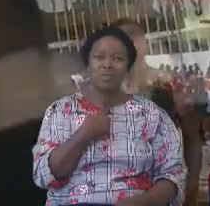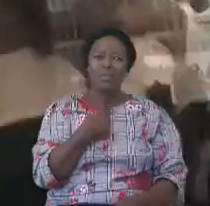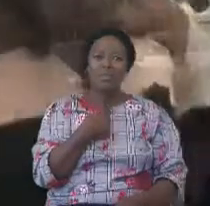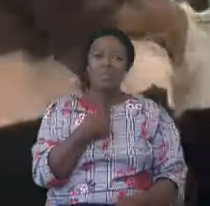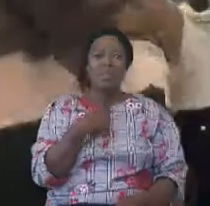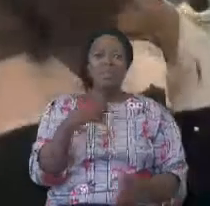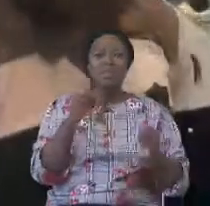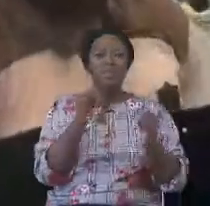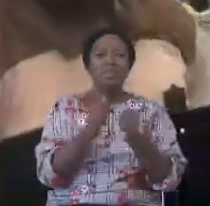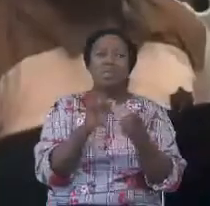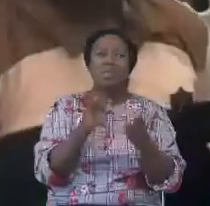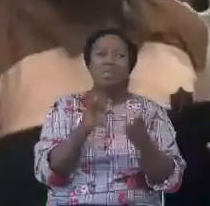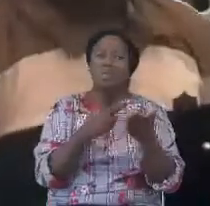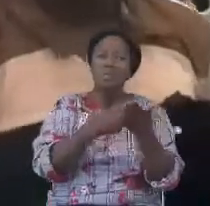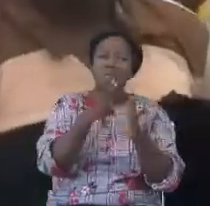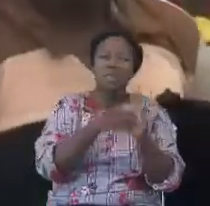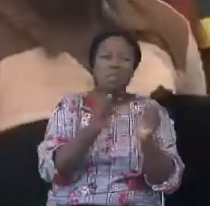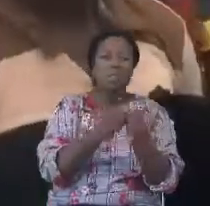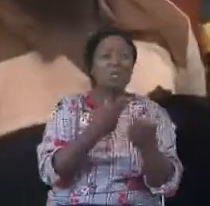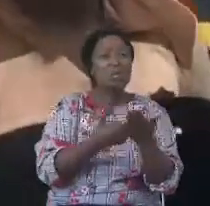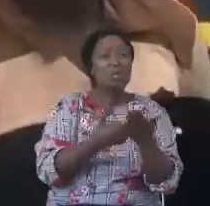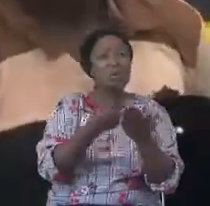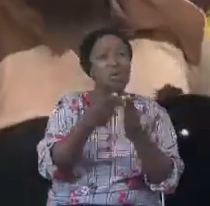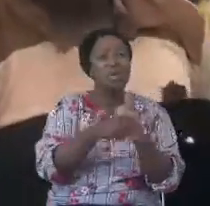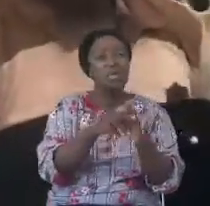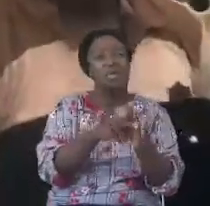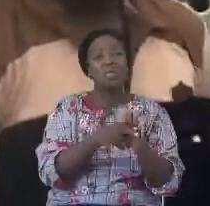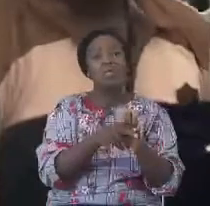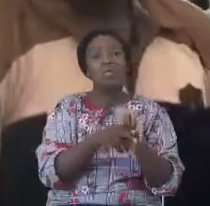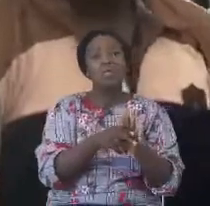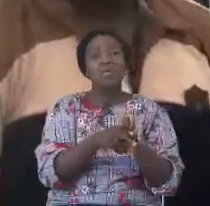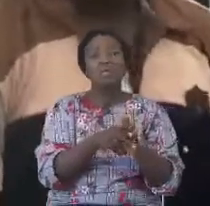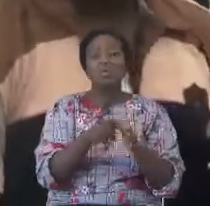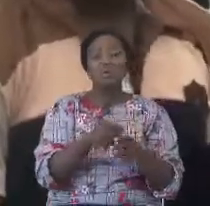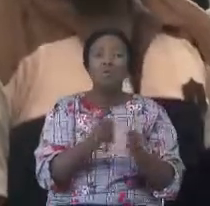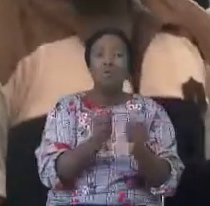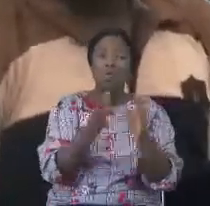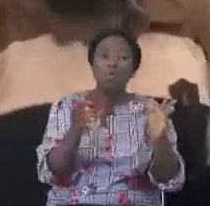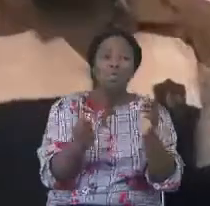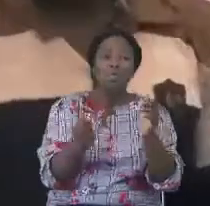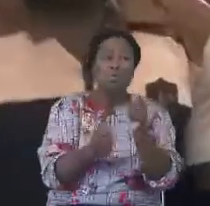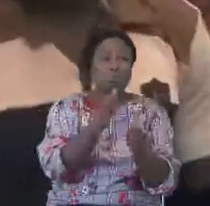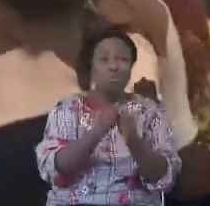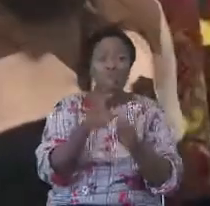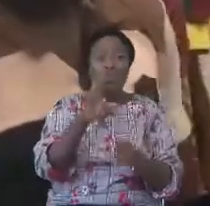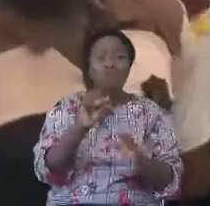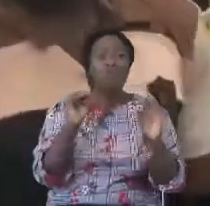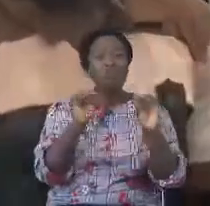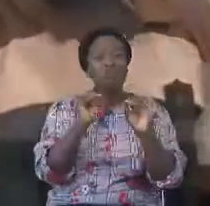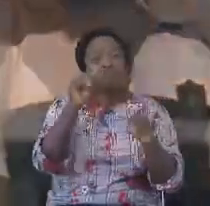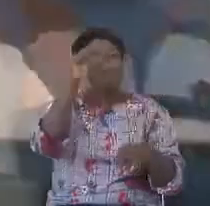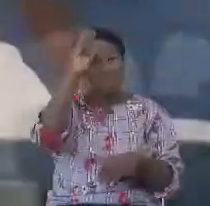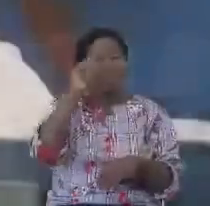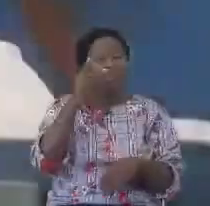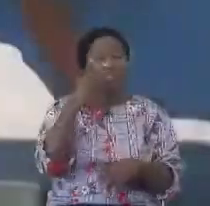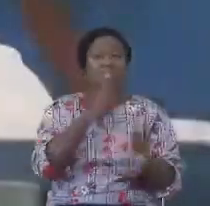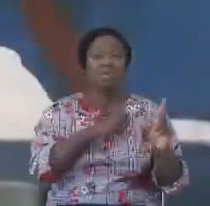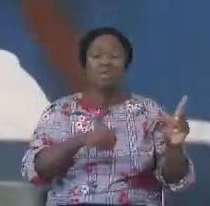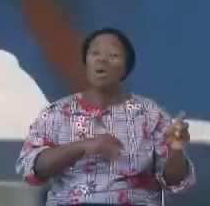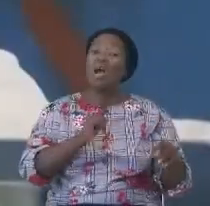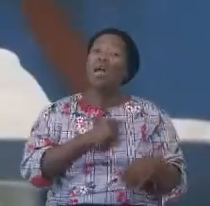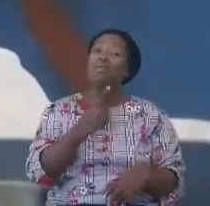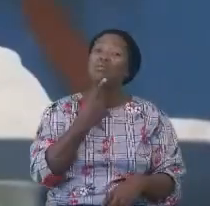I thirst for that righteousness, that holiness of heart, without which